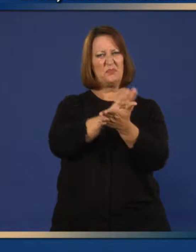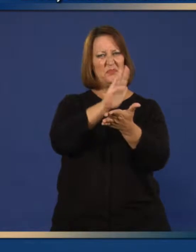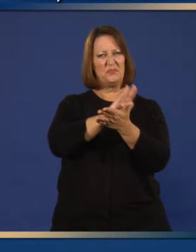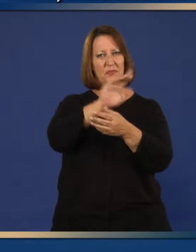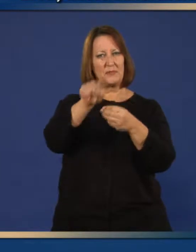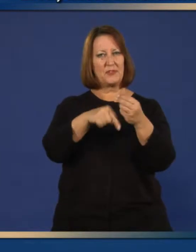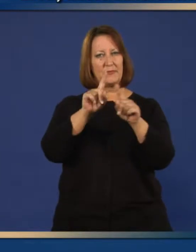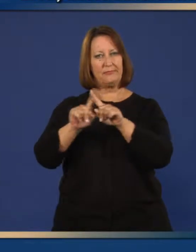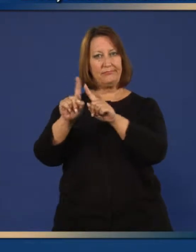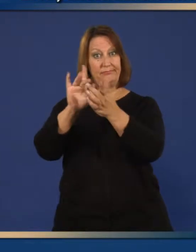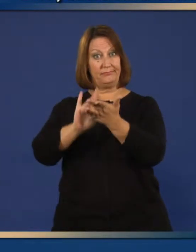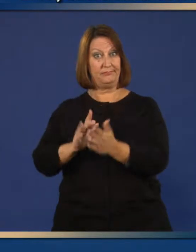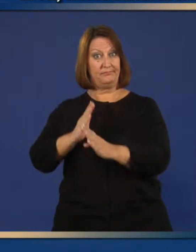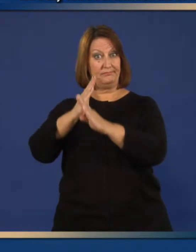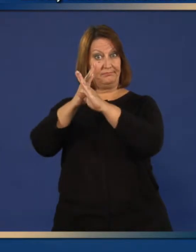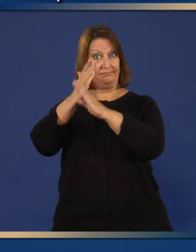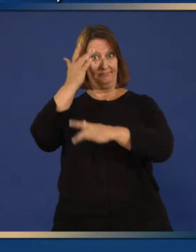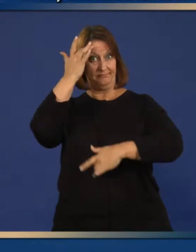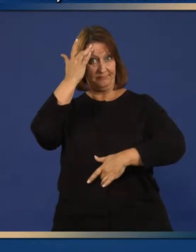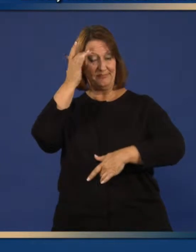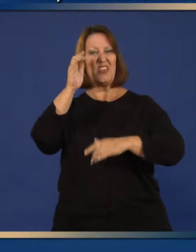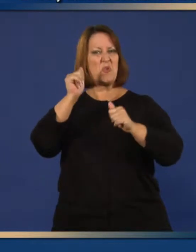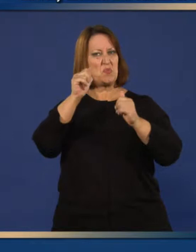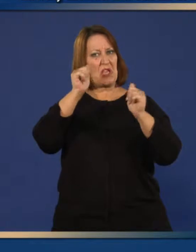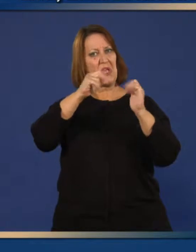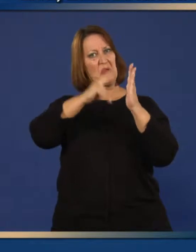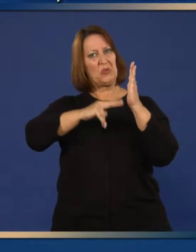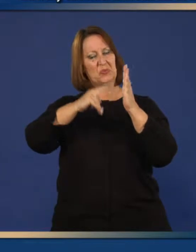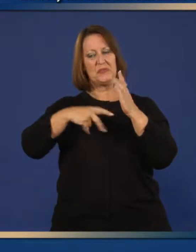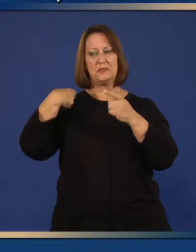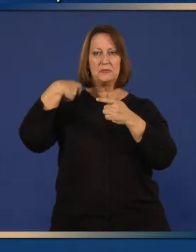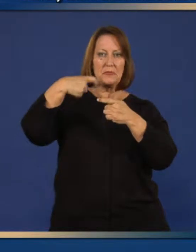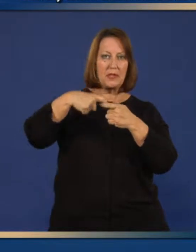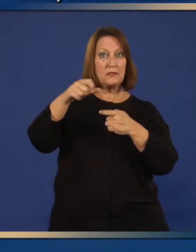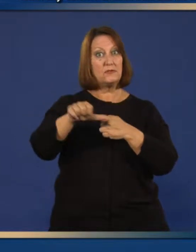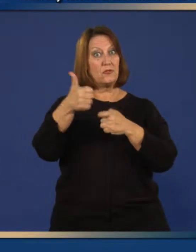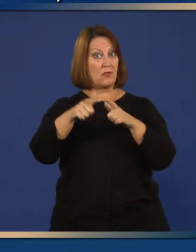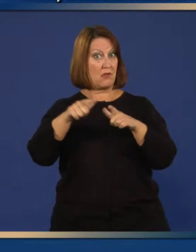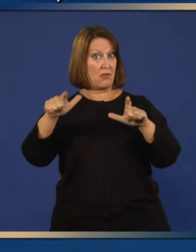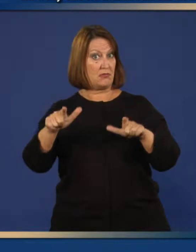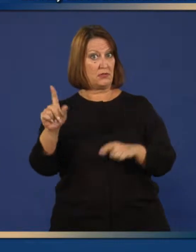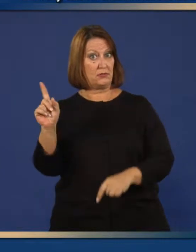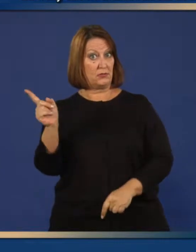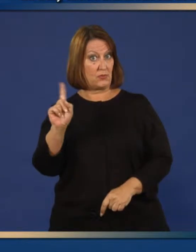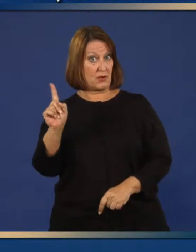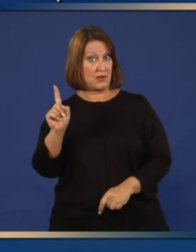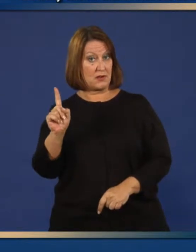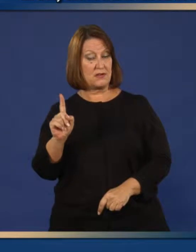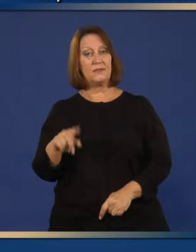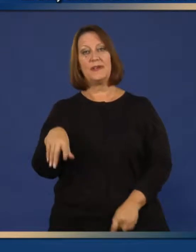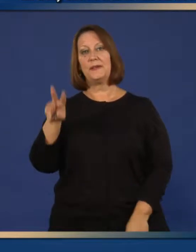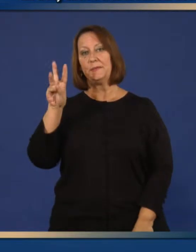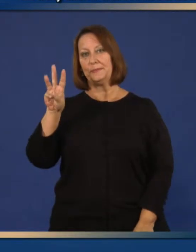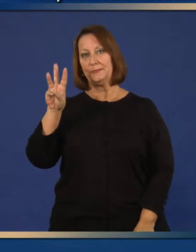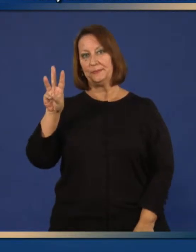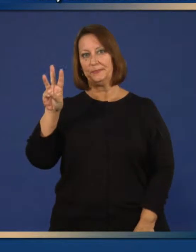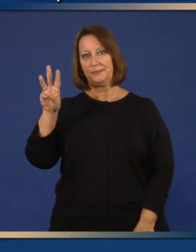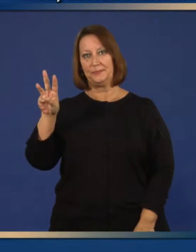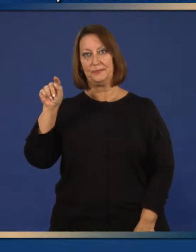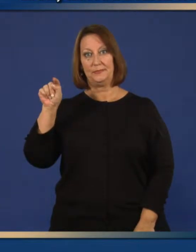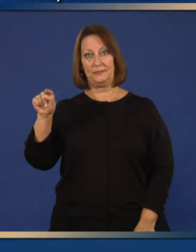Vaccine information statements are available in Spanish and many other languages. See